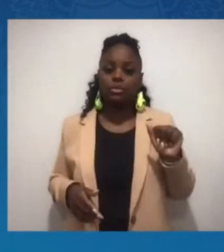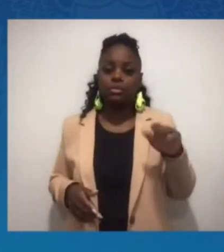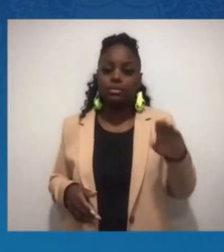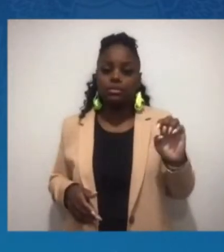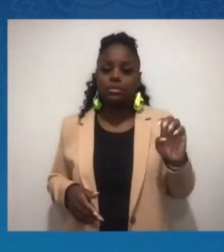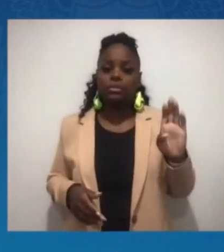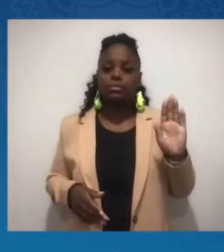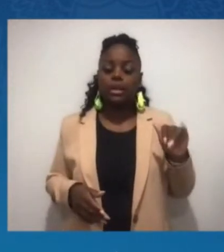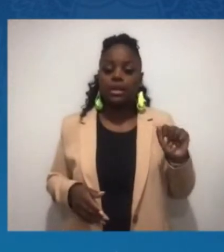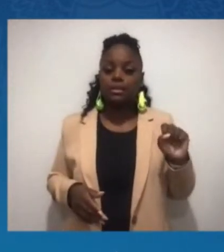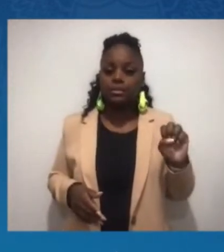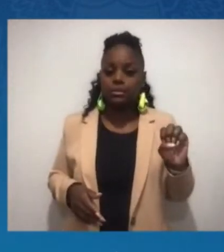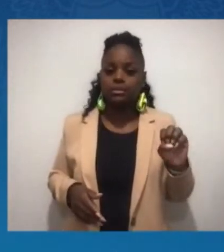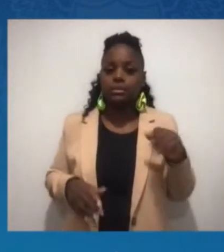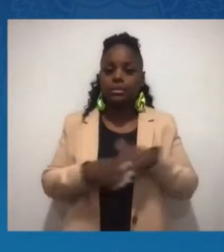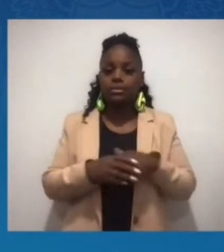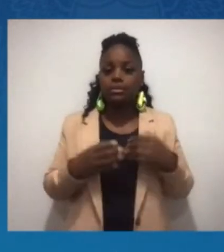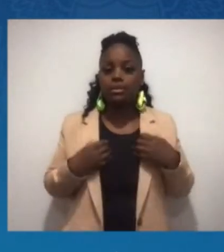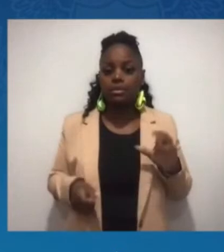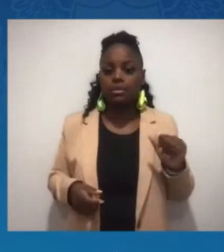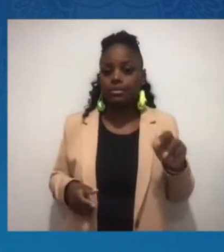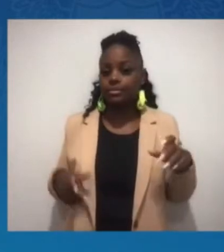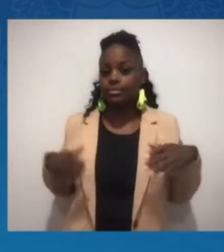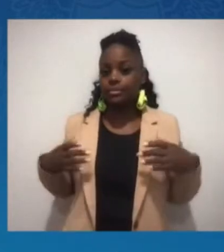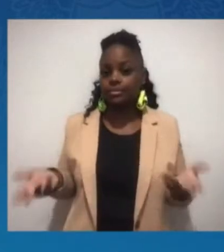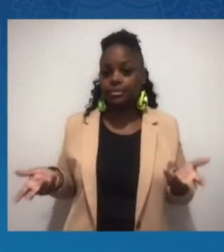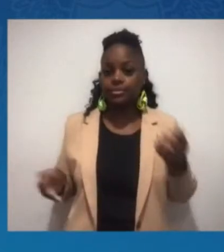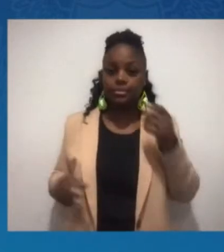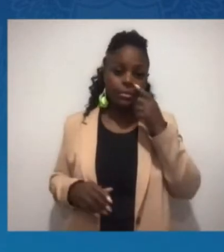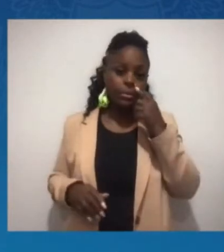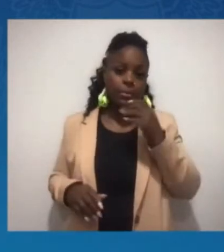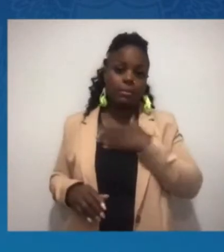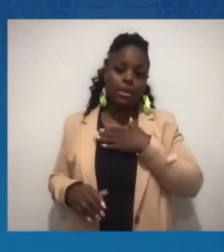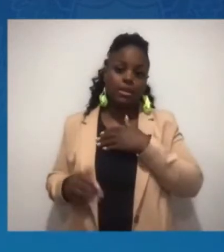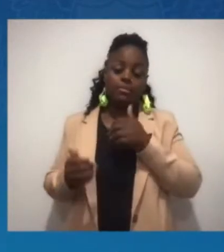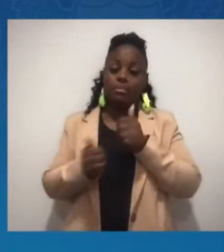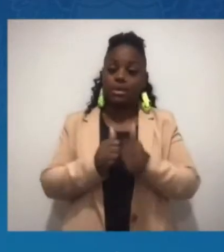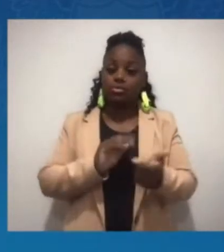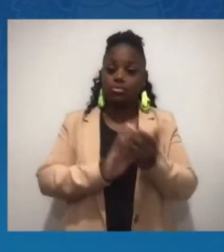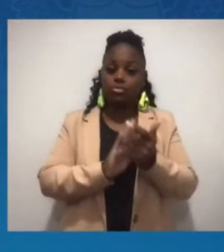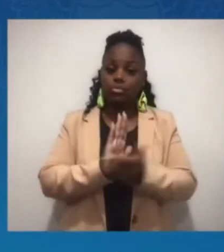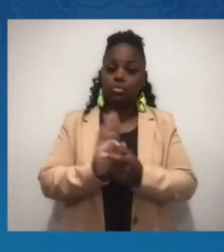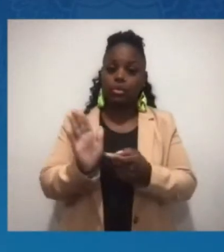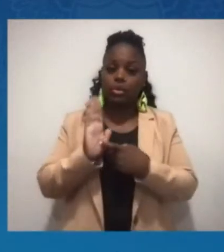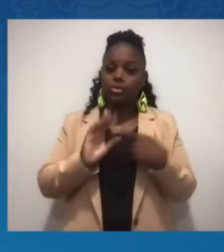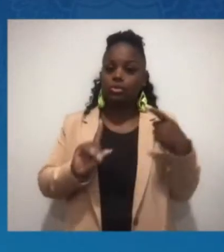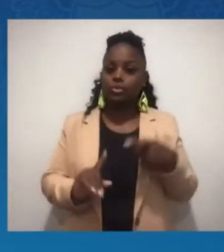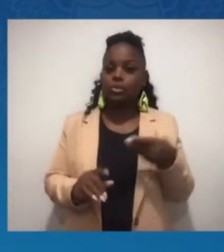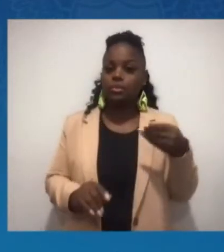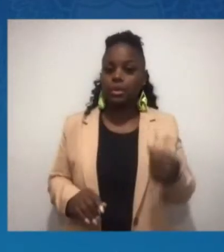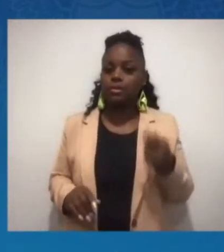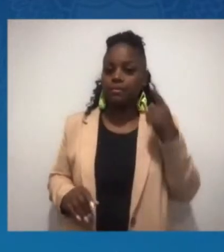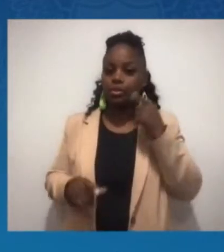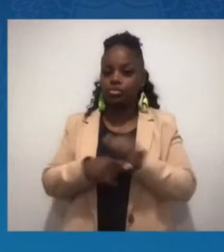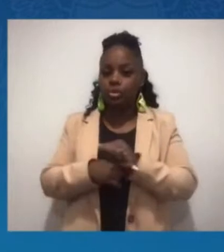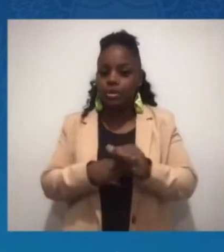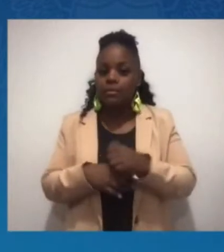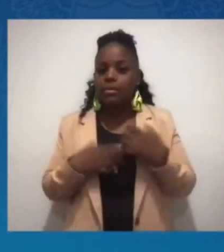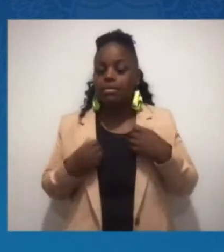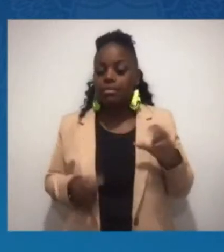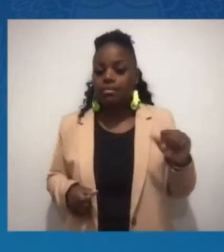was to require and then fund training for healthcare providers of every level and